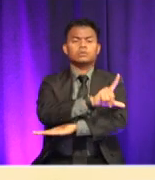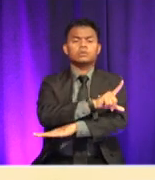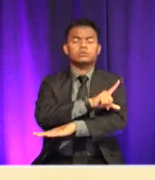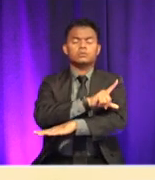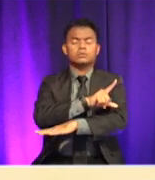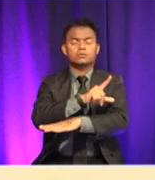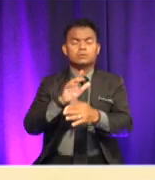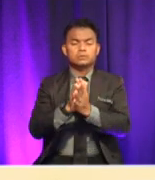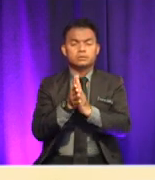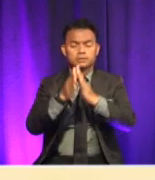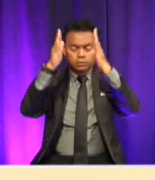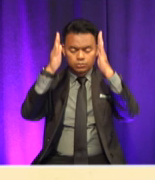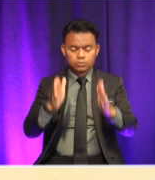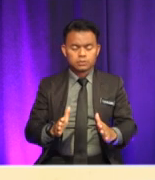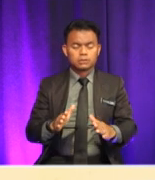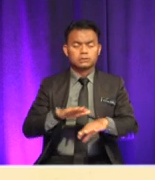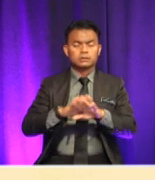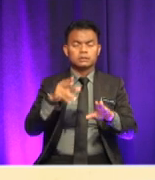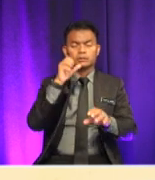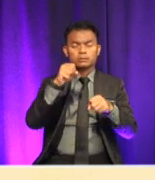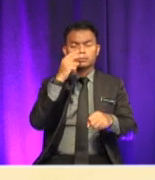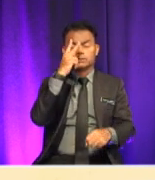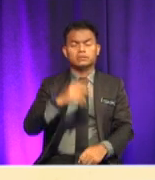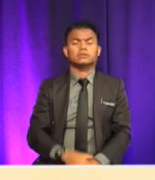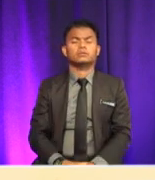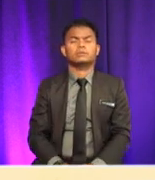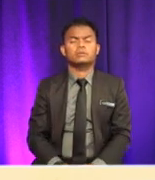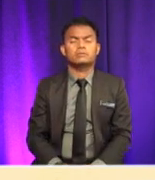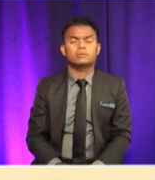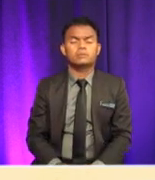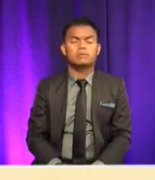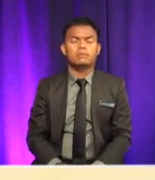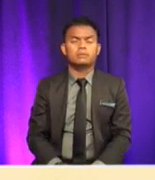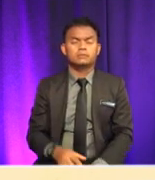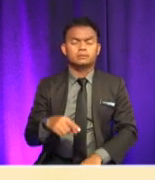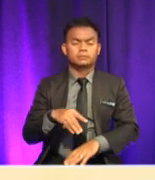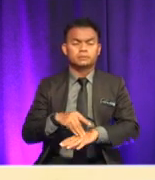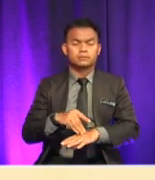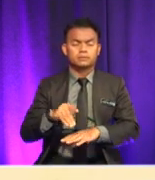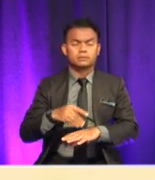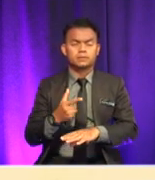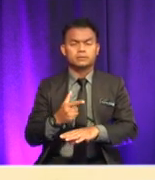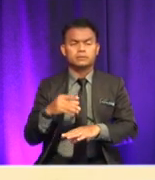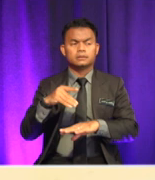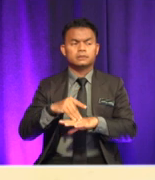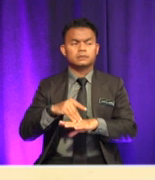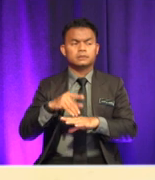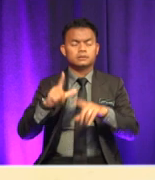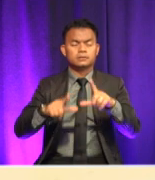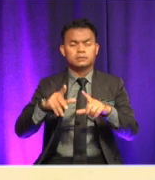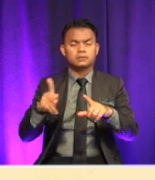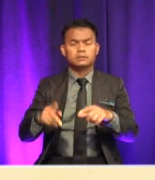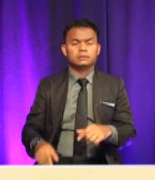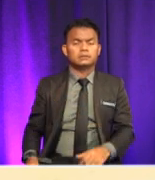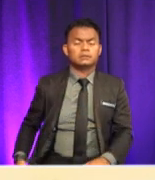see actually how the chief rooster upholds his law. She was put in an uncomfortable situation because they wanted to